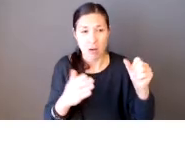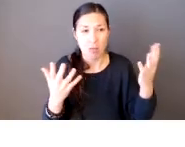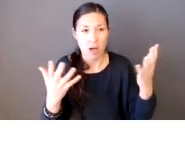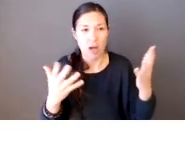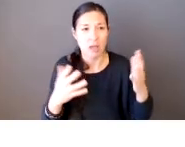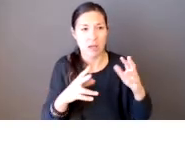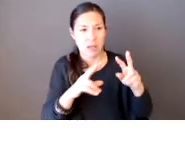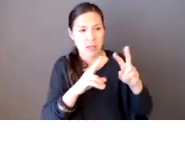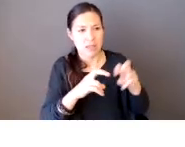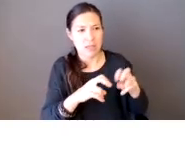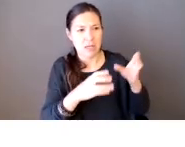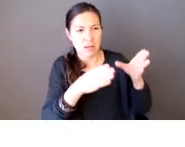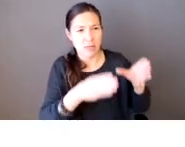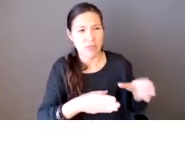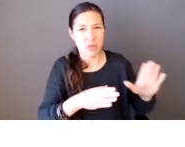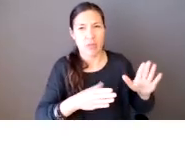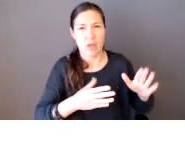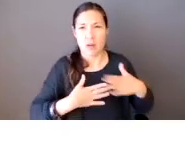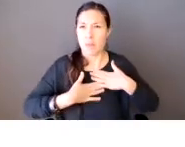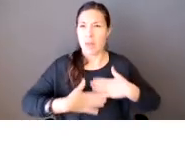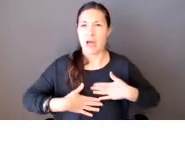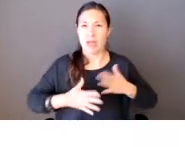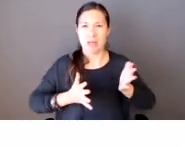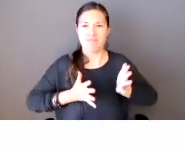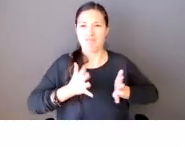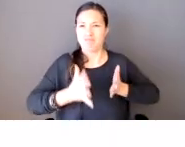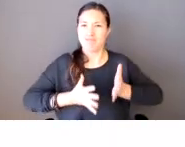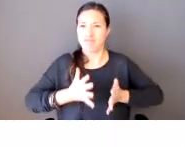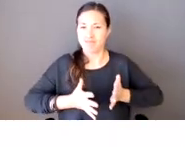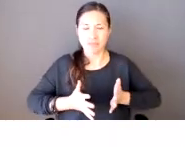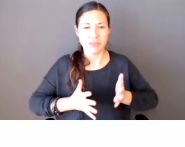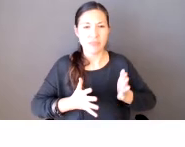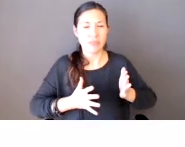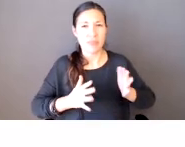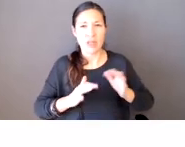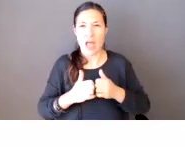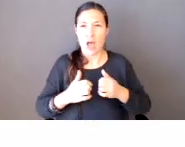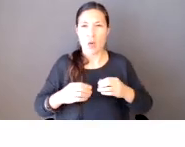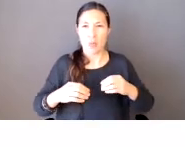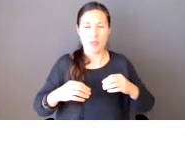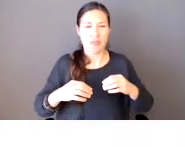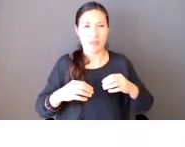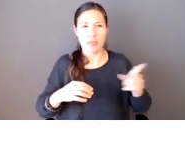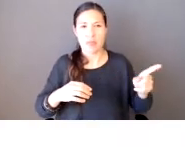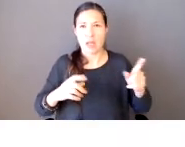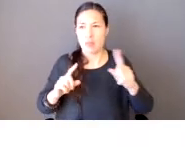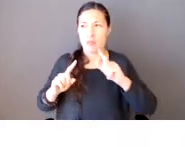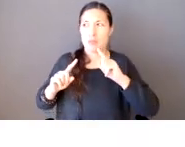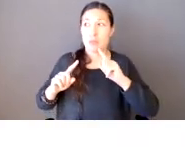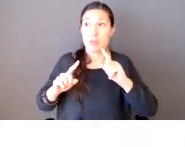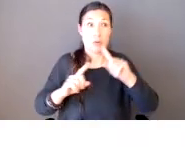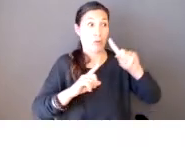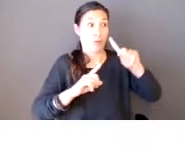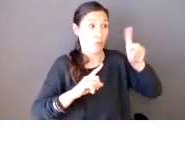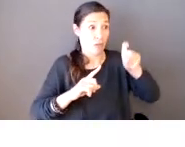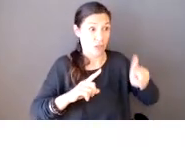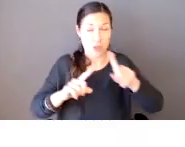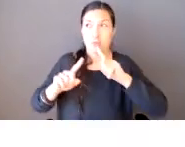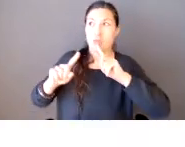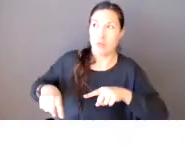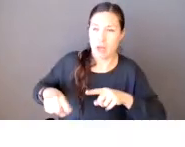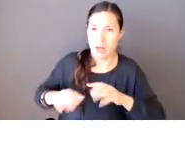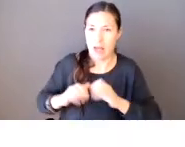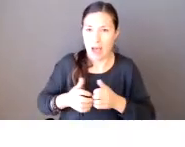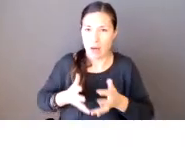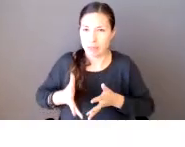assessing the elder's body language to the questions and the, being asked. So to have to transfer that to now doing